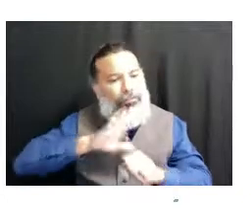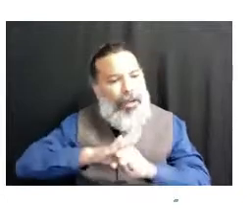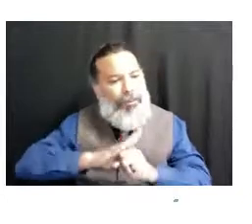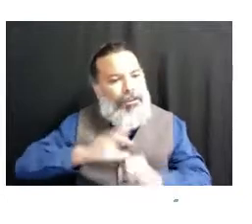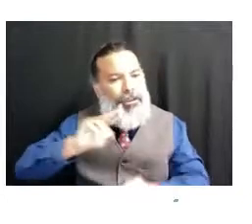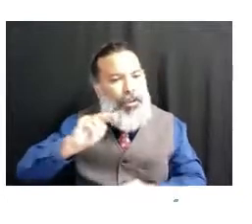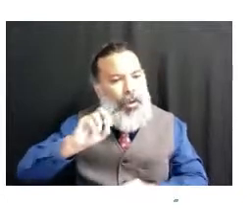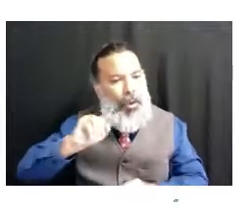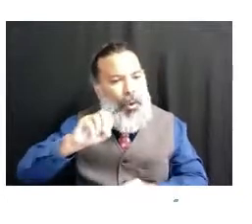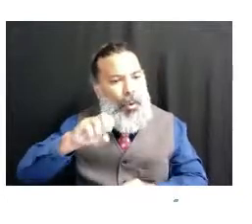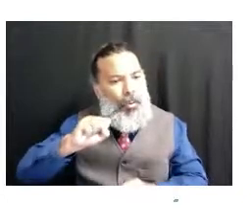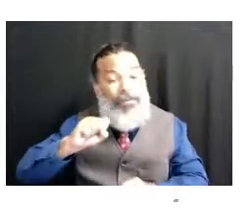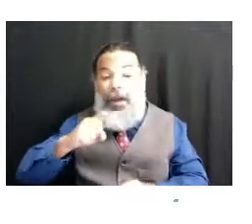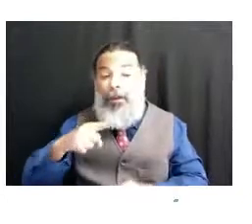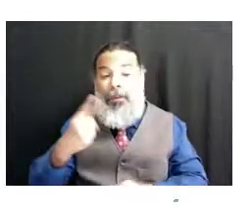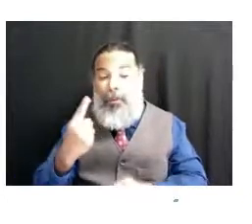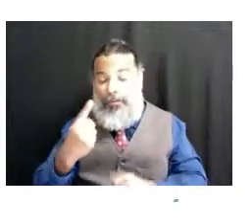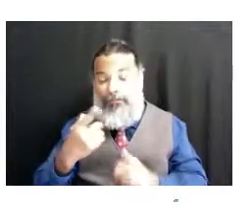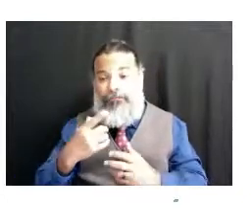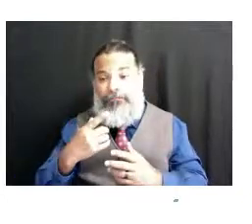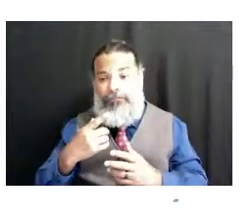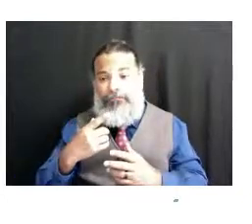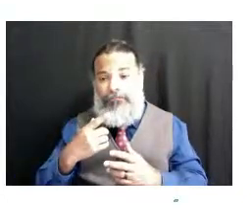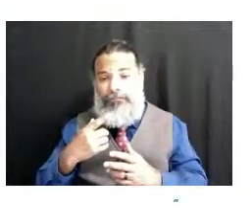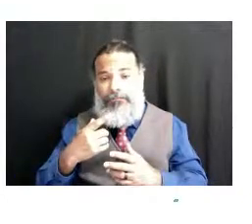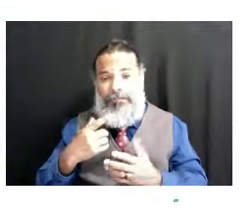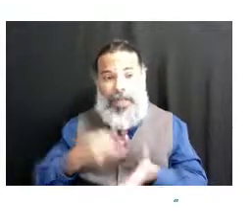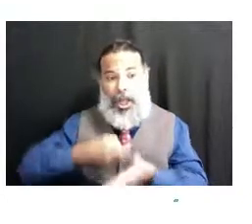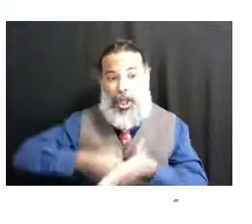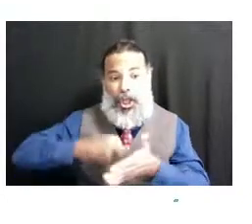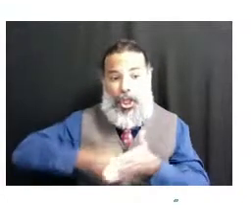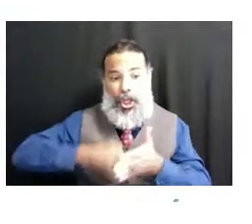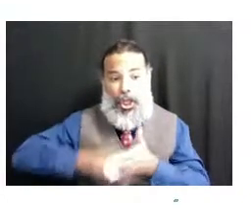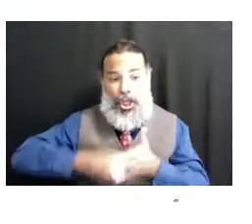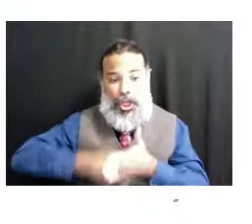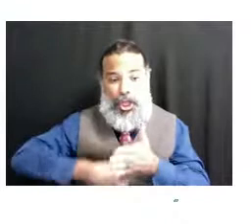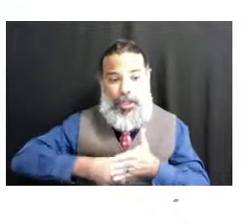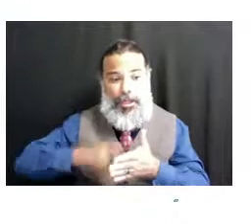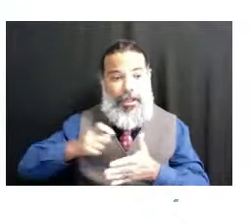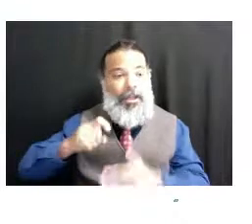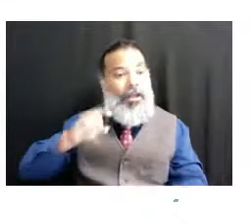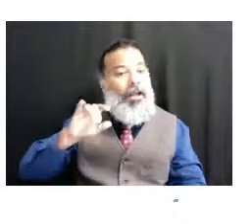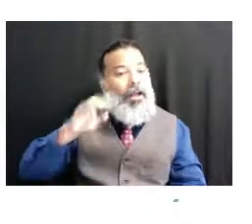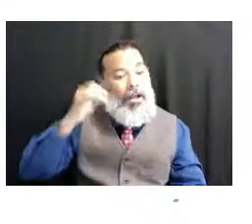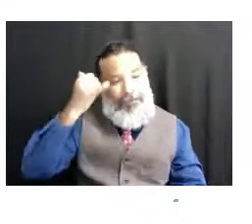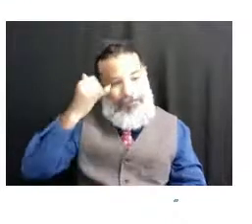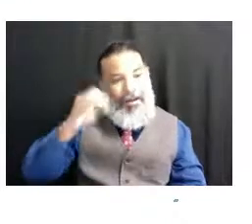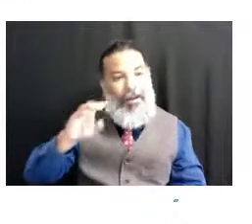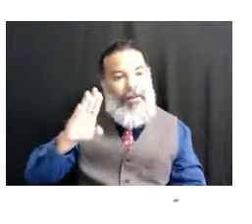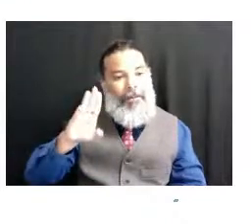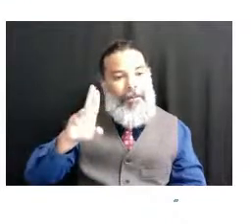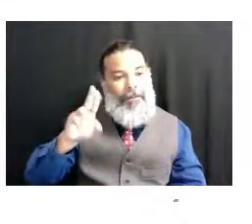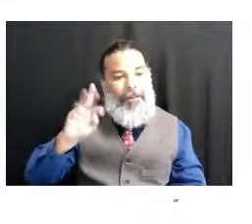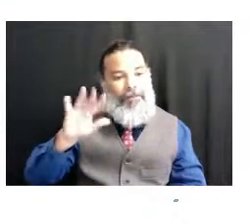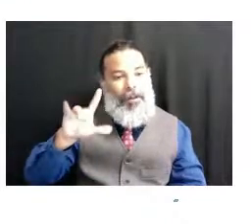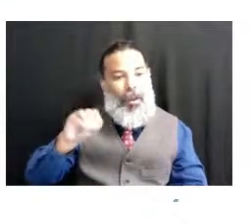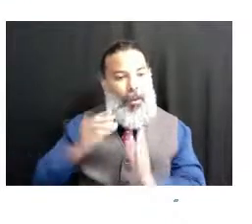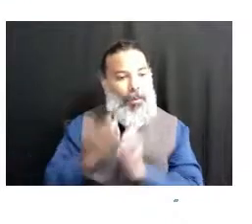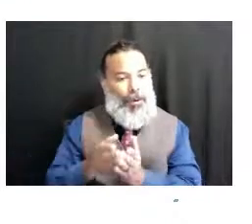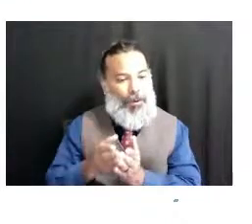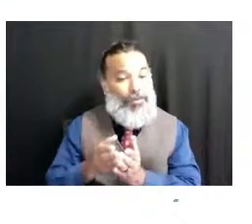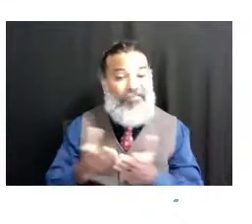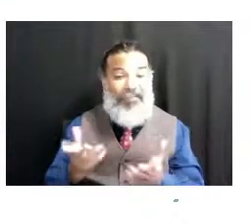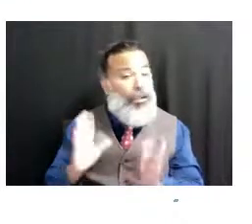but particularly now, the cost of the Buffalo. He simply